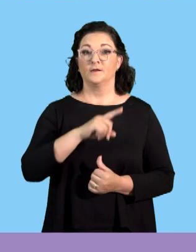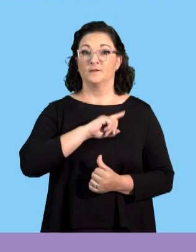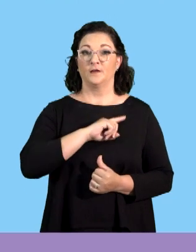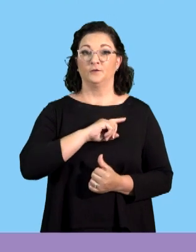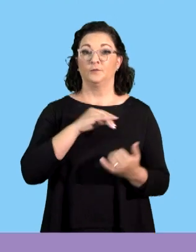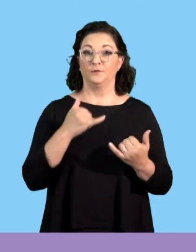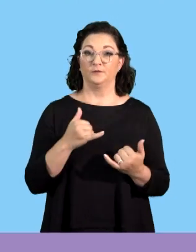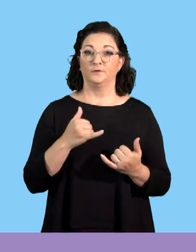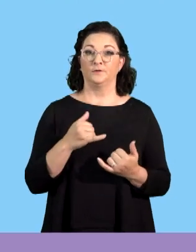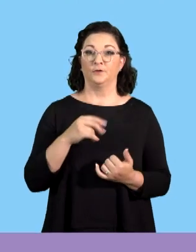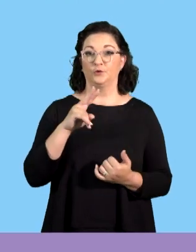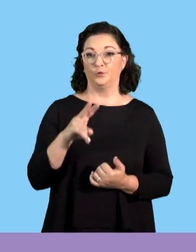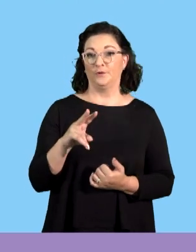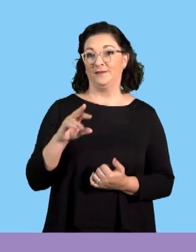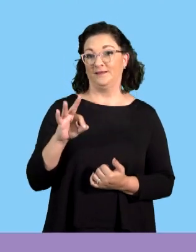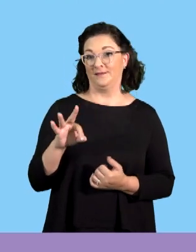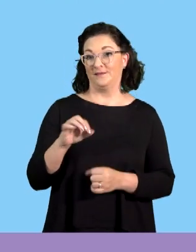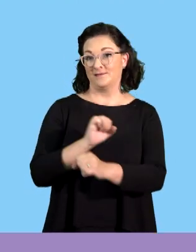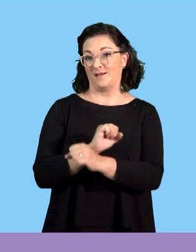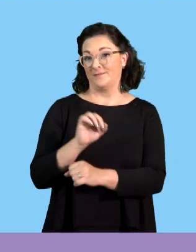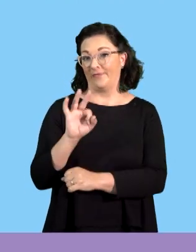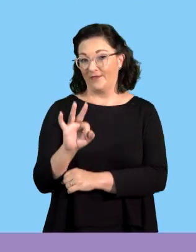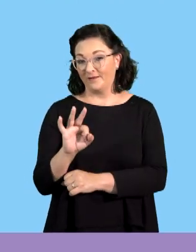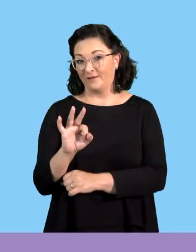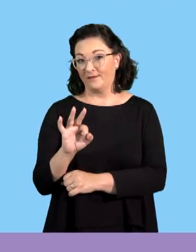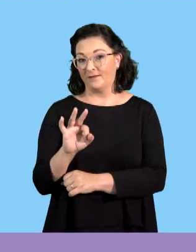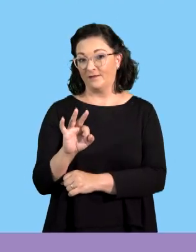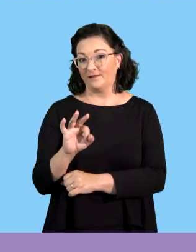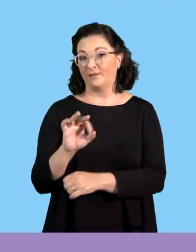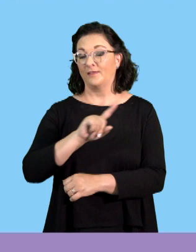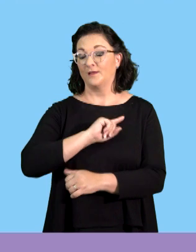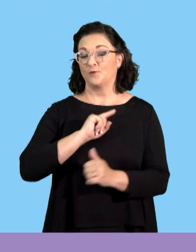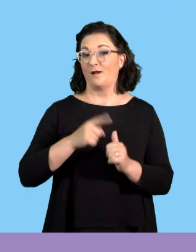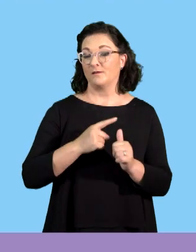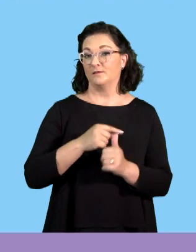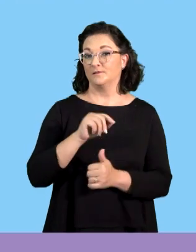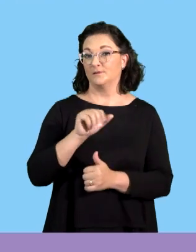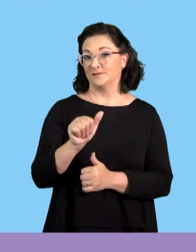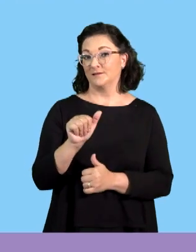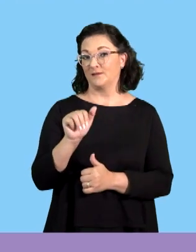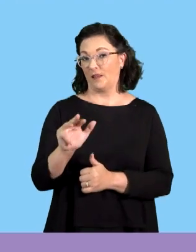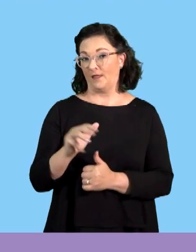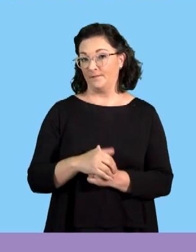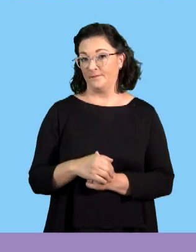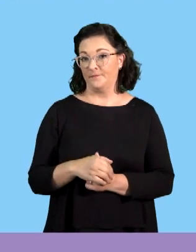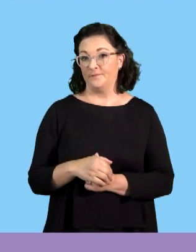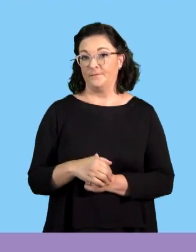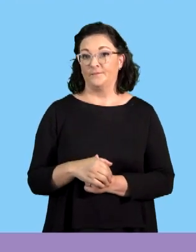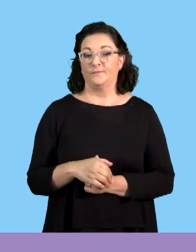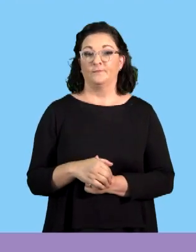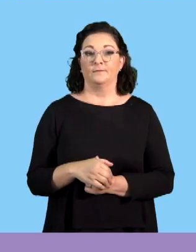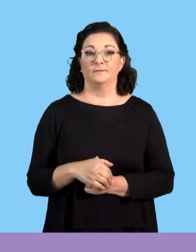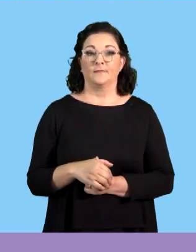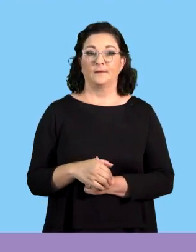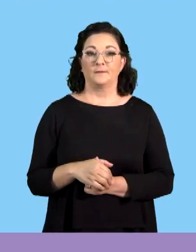this is going to be 23 times 3. So you will get 69 for that. Now this